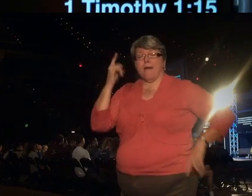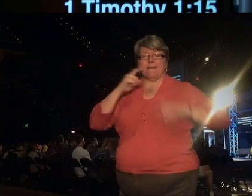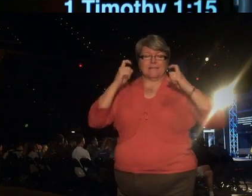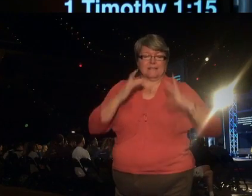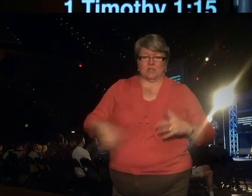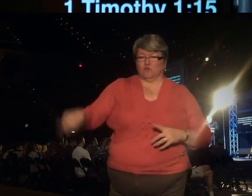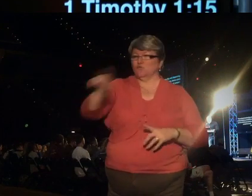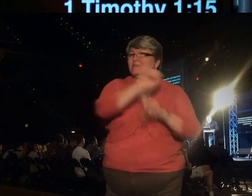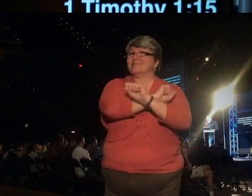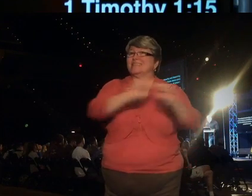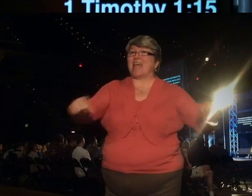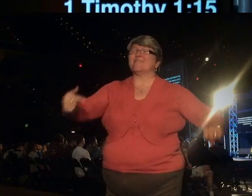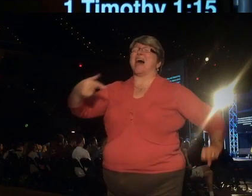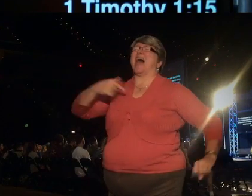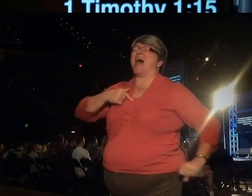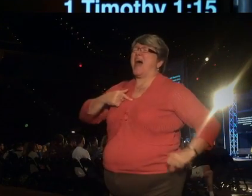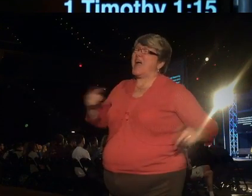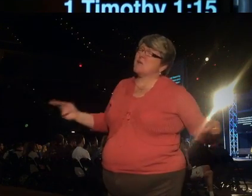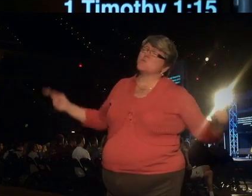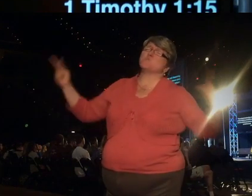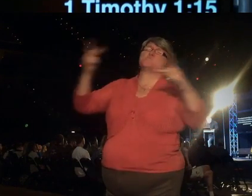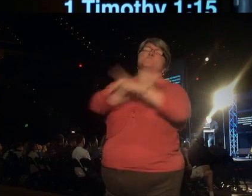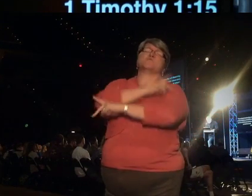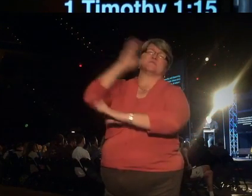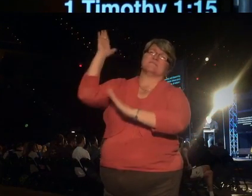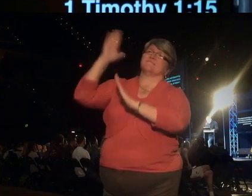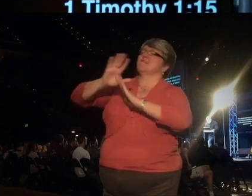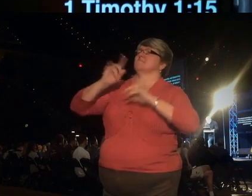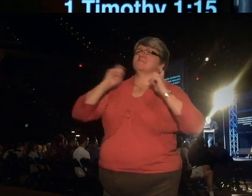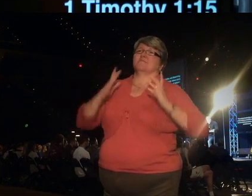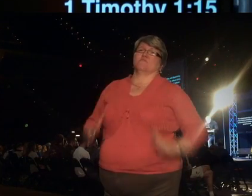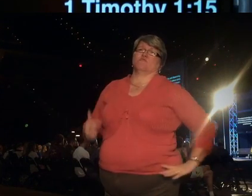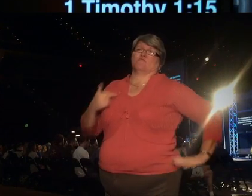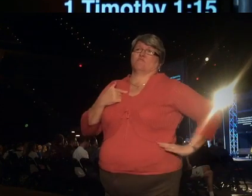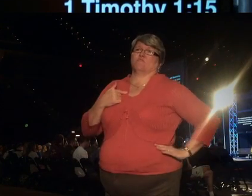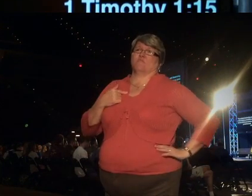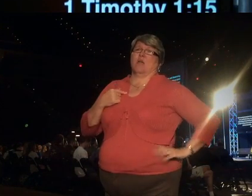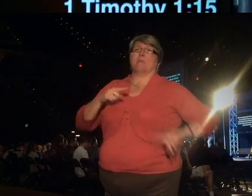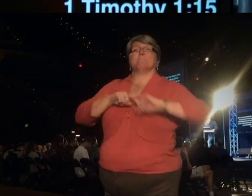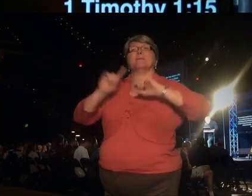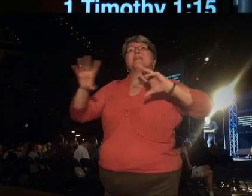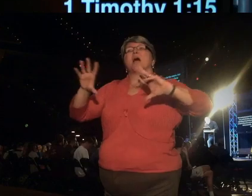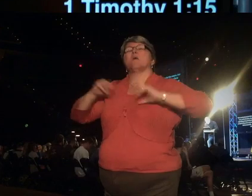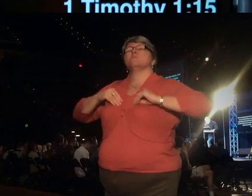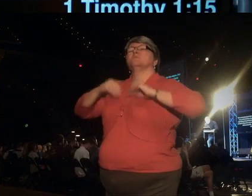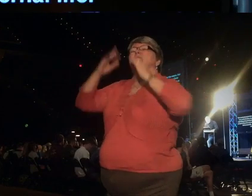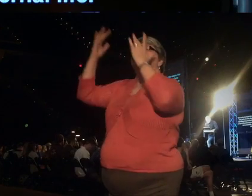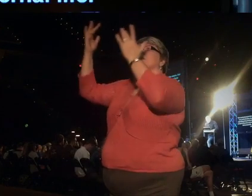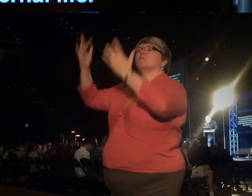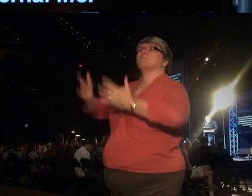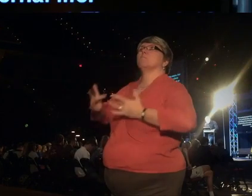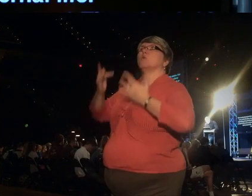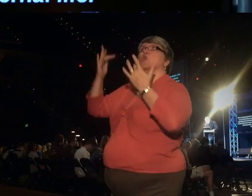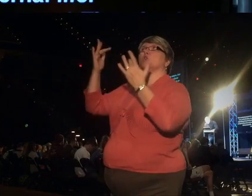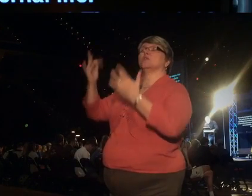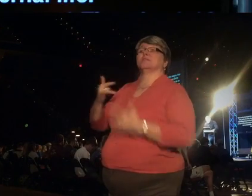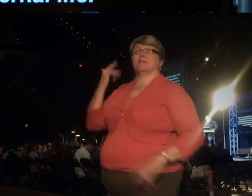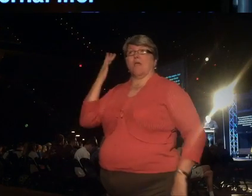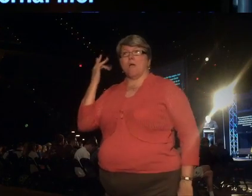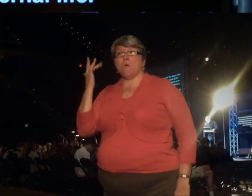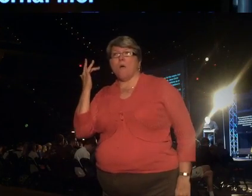the foremost. But I received mercy for this reason, that in me